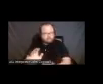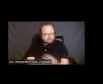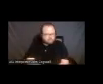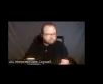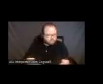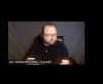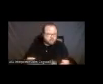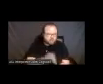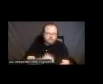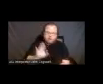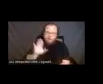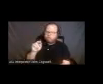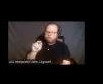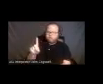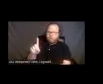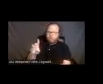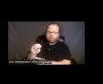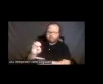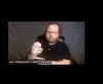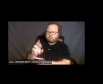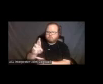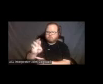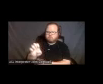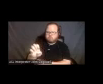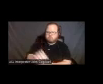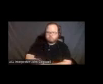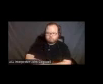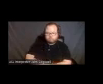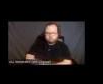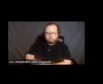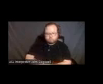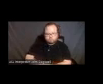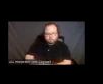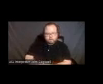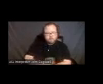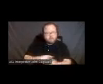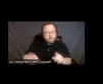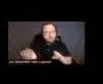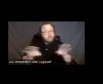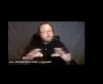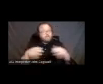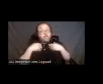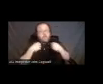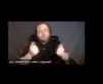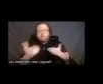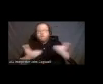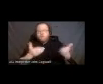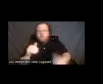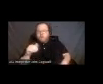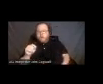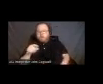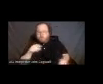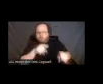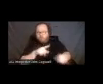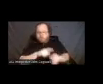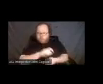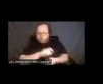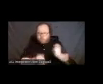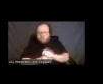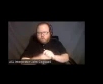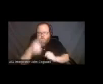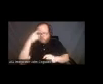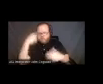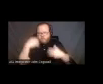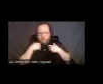So that's the bond measure that's tacked onto this. But the Behavioral Health Services Act goes towards reforming the Mental Health